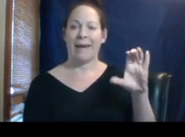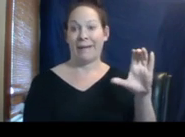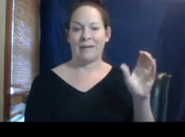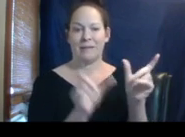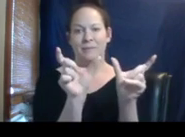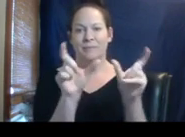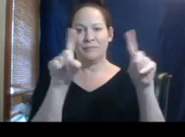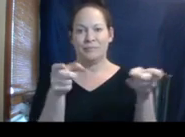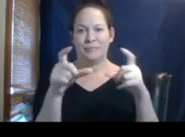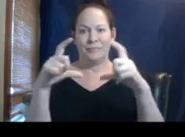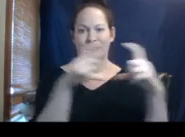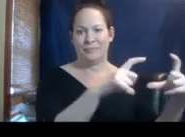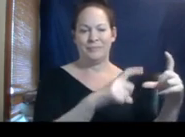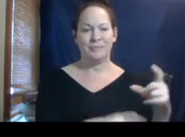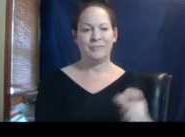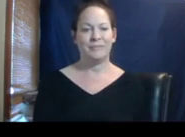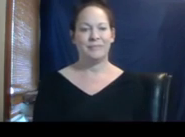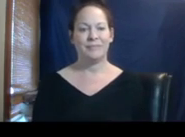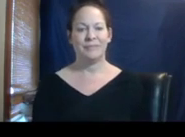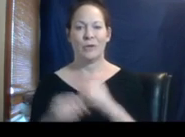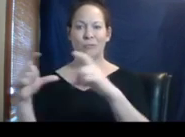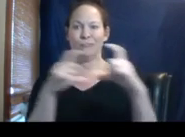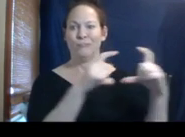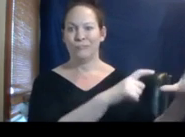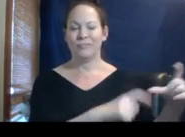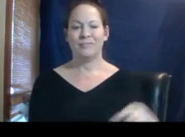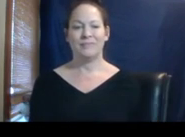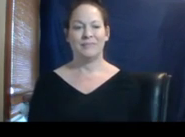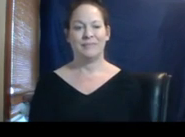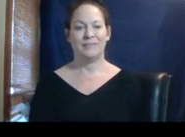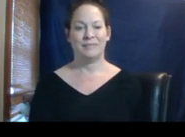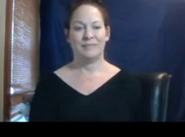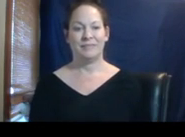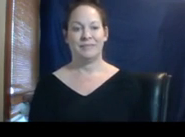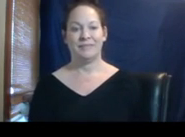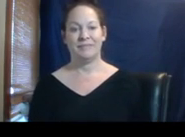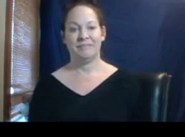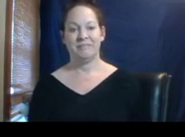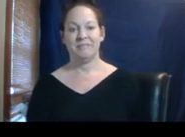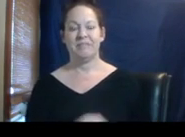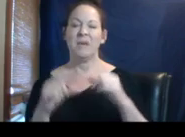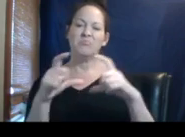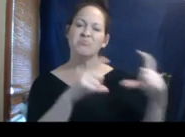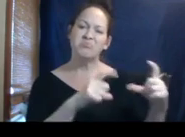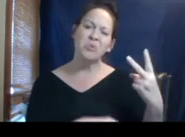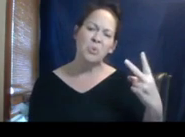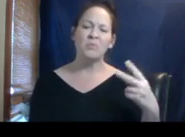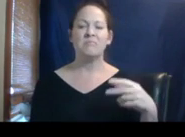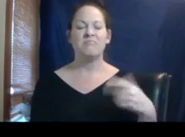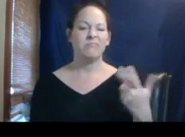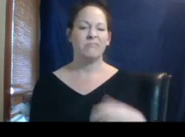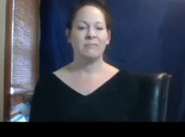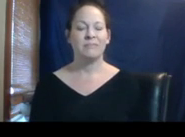x minus 3 and so on. I could make this a larger and larger polynomial by adding more factors, but let's just look at the